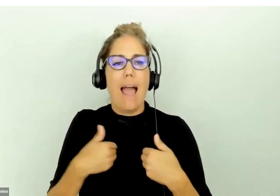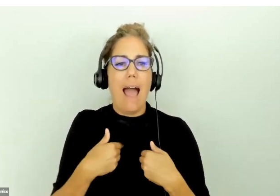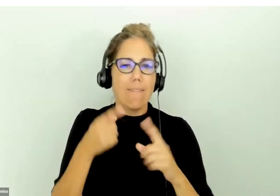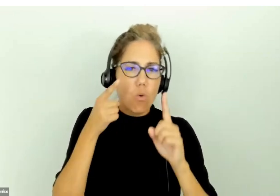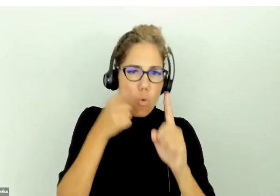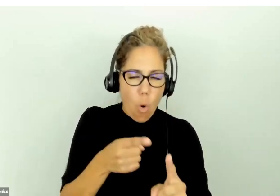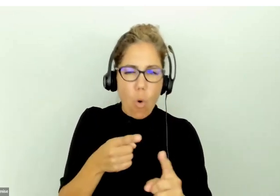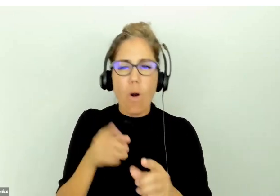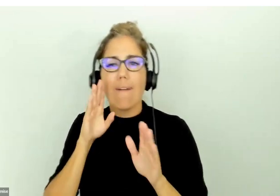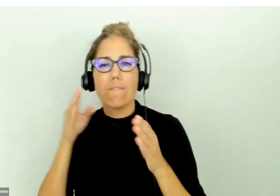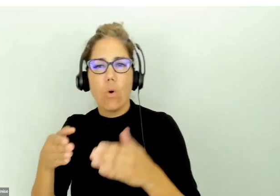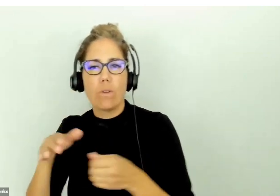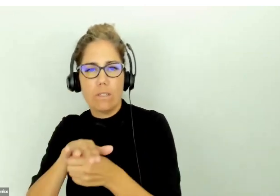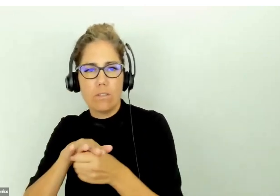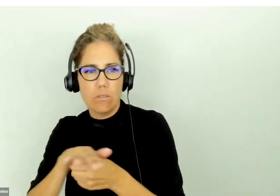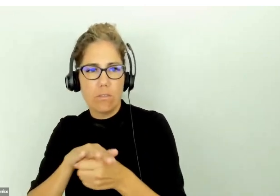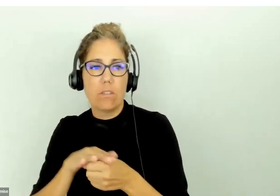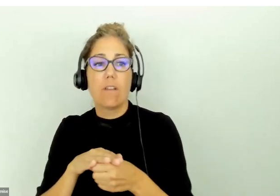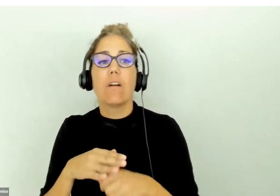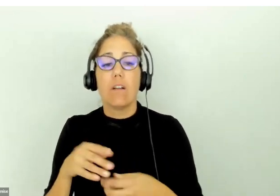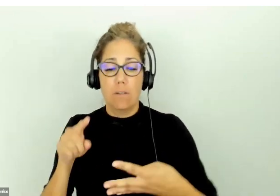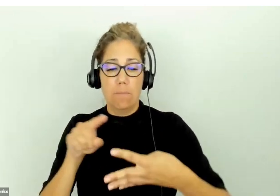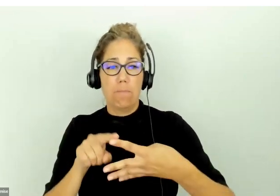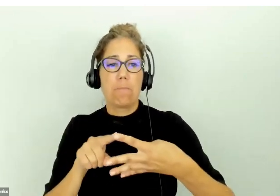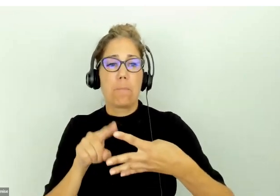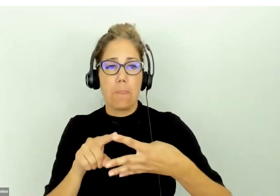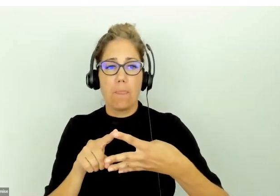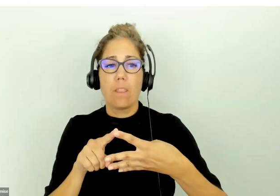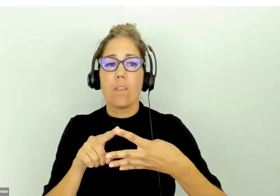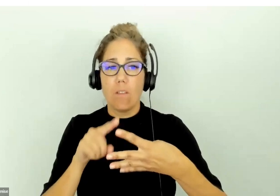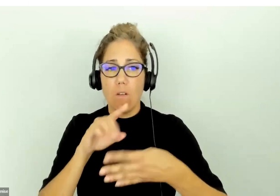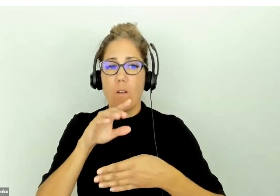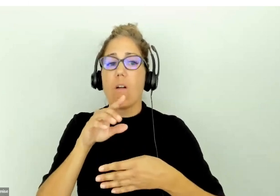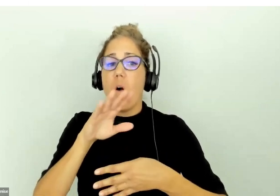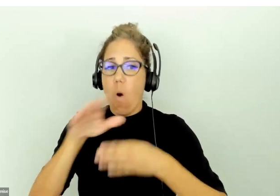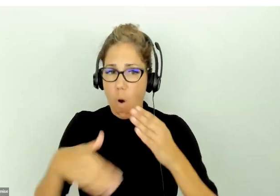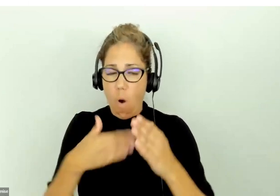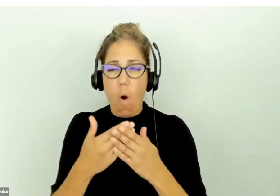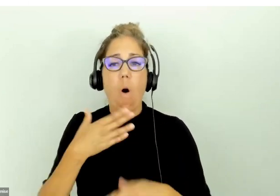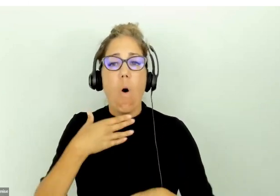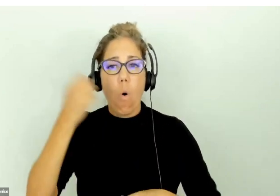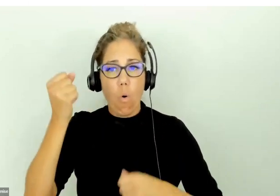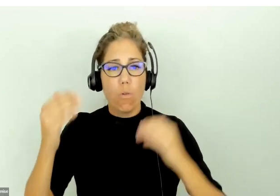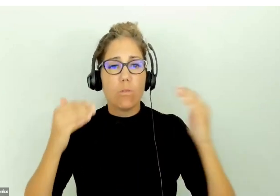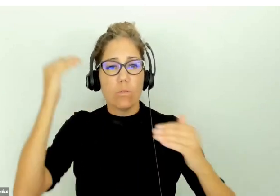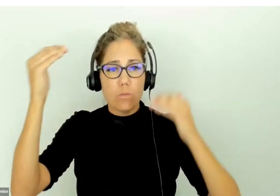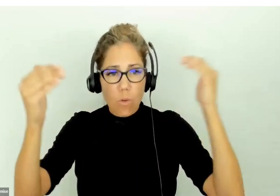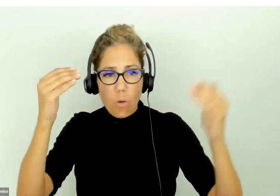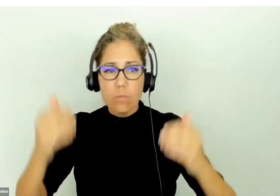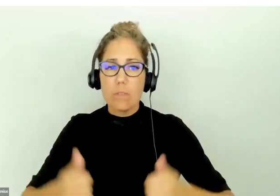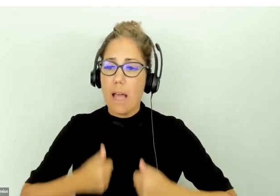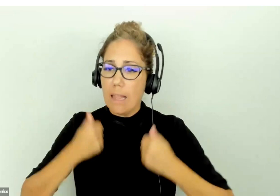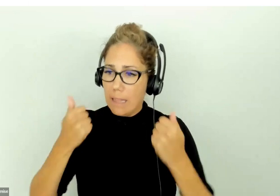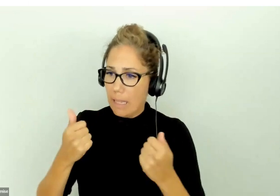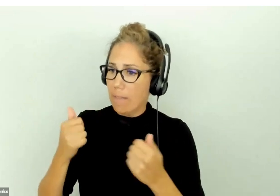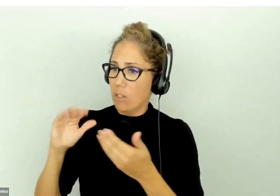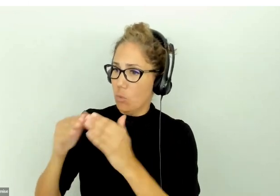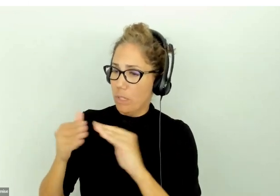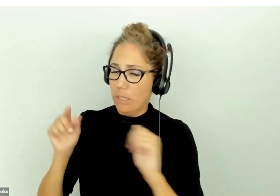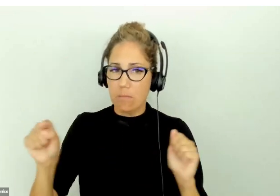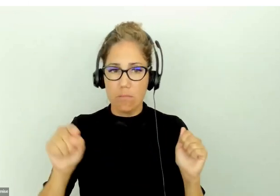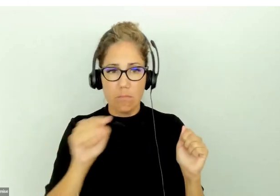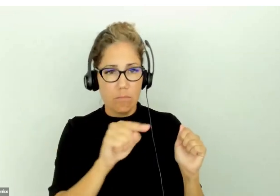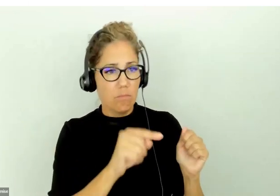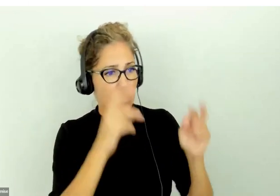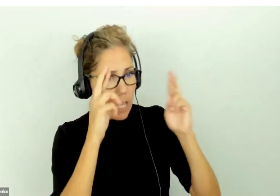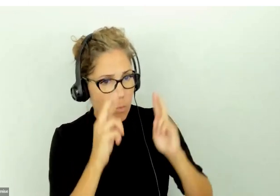for age-friendly communities, our goal is for all older adults to live in communities that respect and include them and are designed